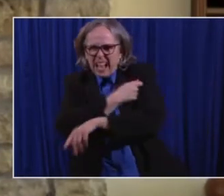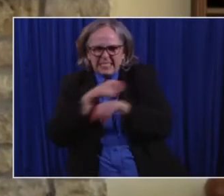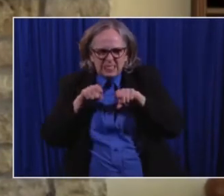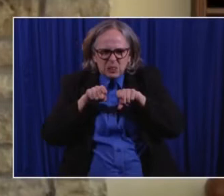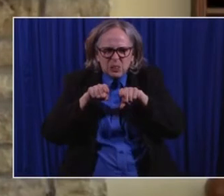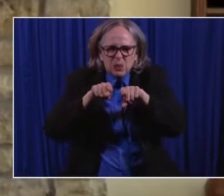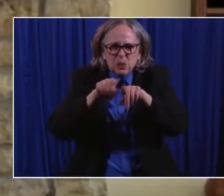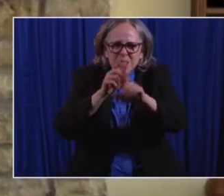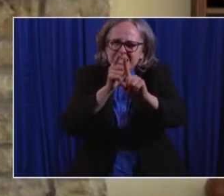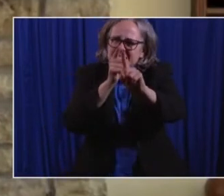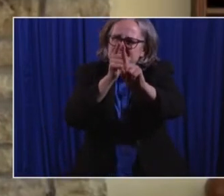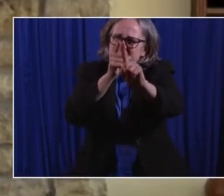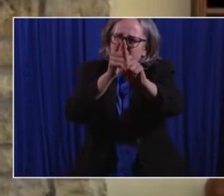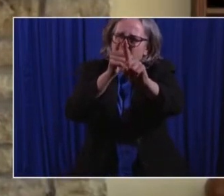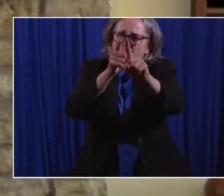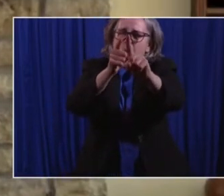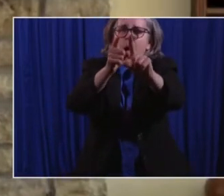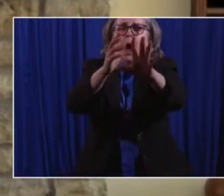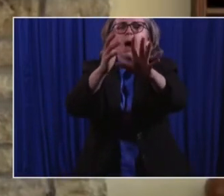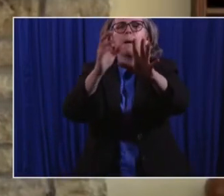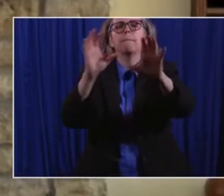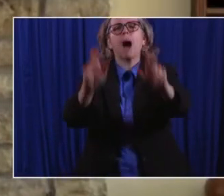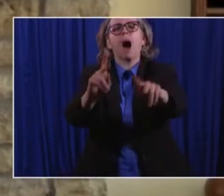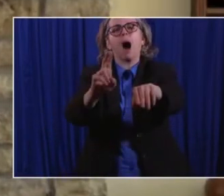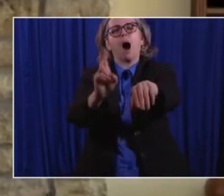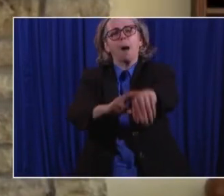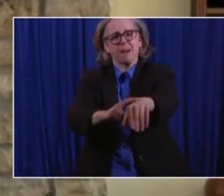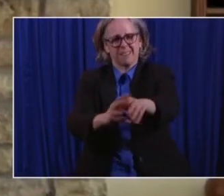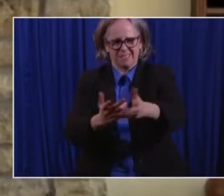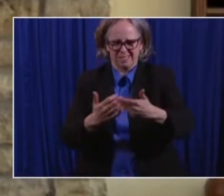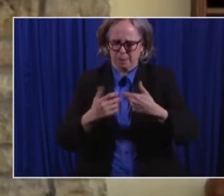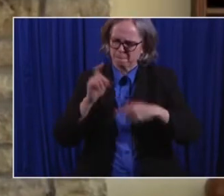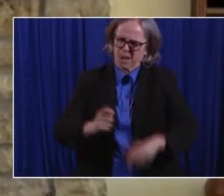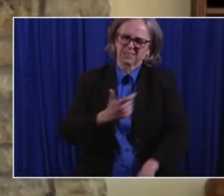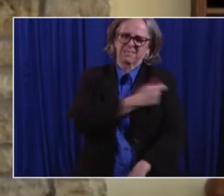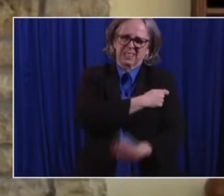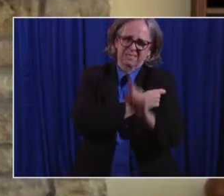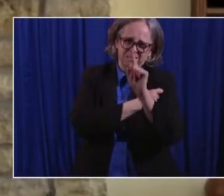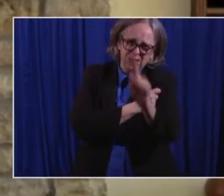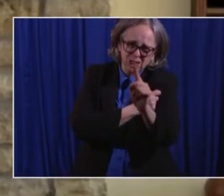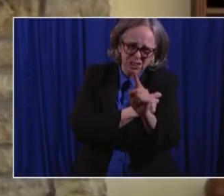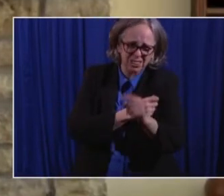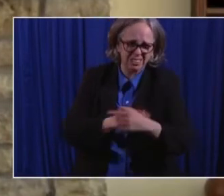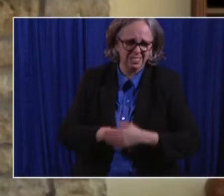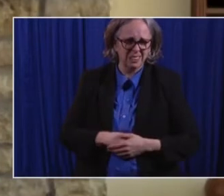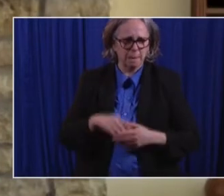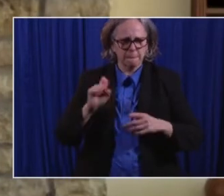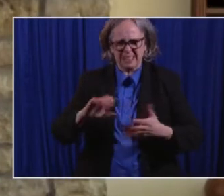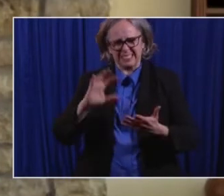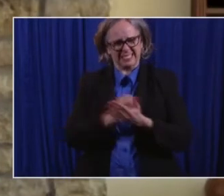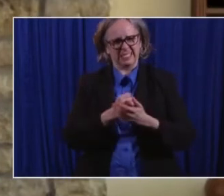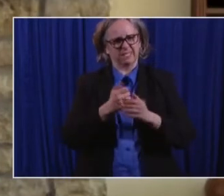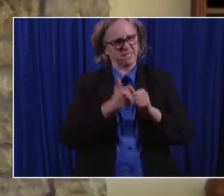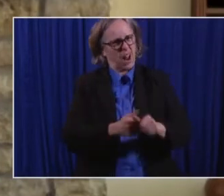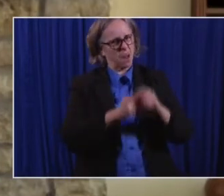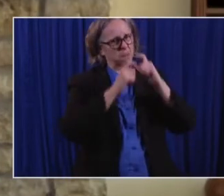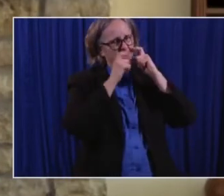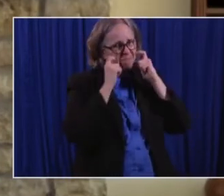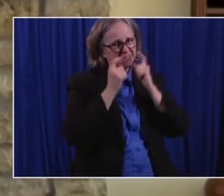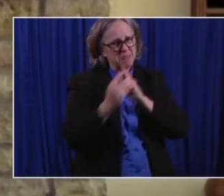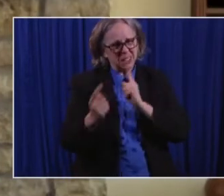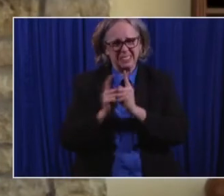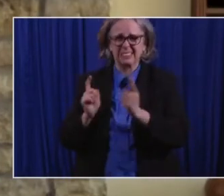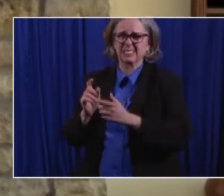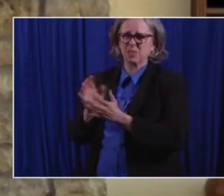the faster we can vaccinate, and the more people are willing to take the vaccine, the